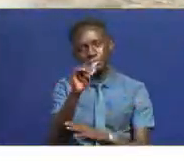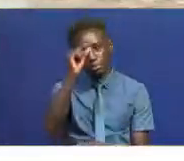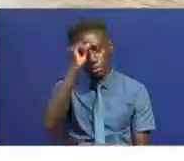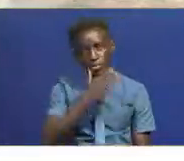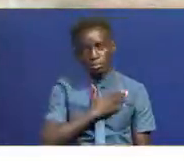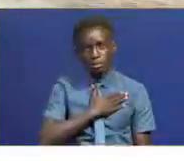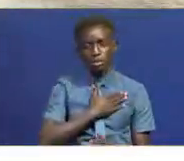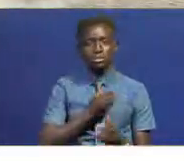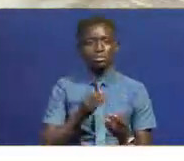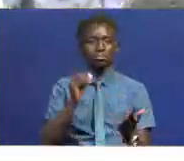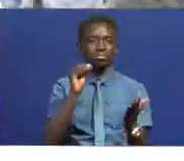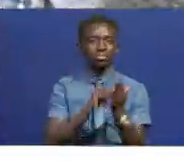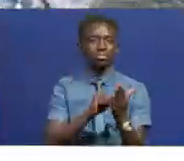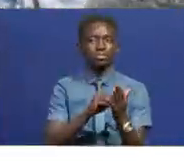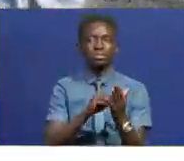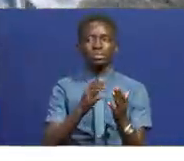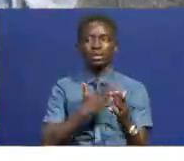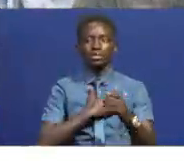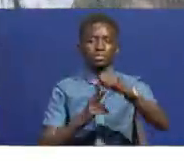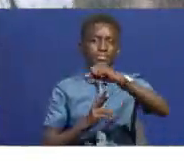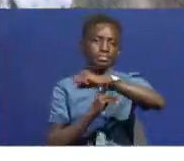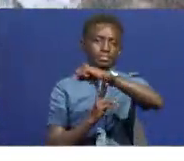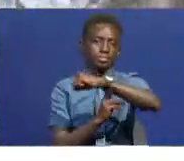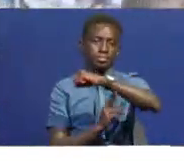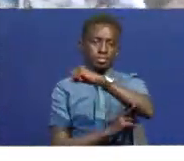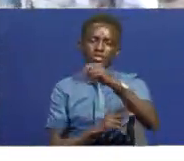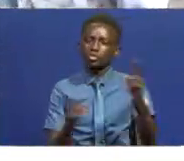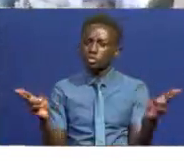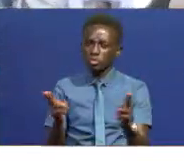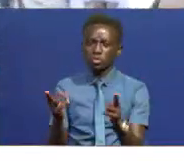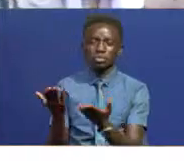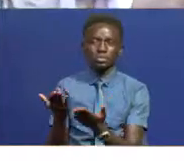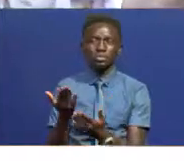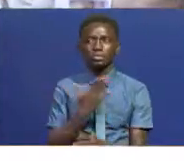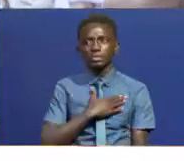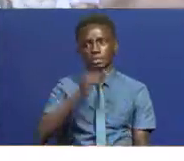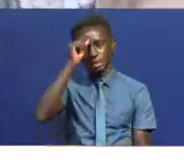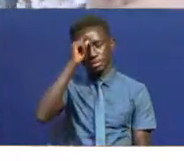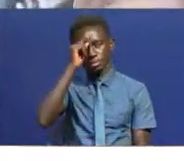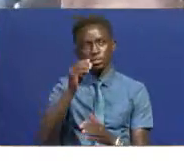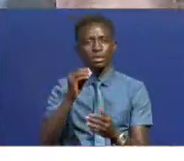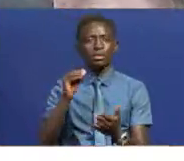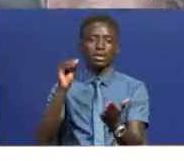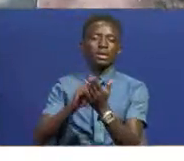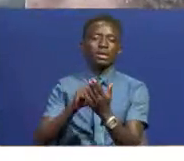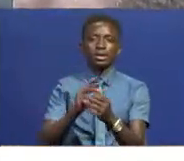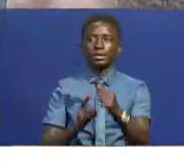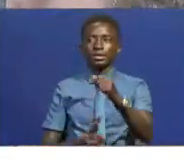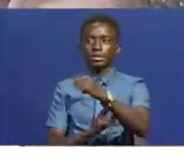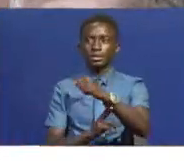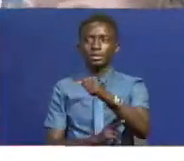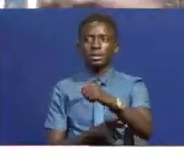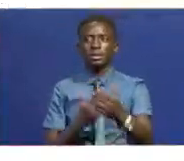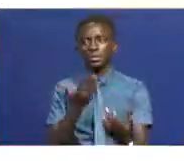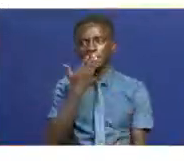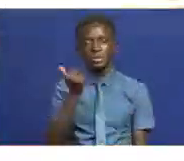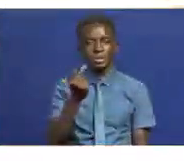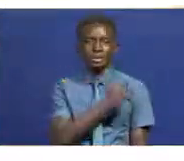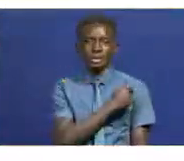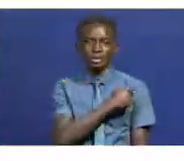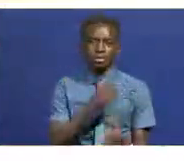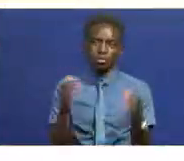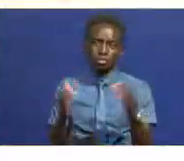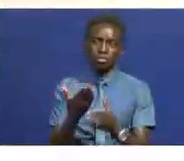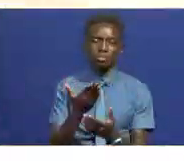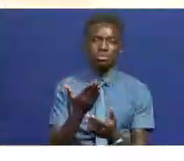to make a bridge. It's a very short distance. So government to make a two bridge, it will be very easy. At least wagonjwa wetu wapate huduma.